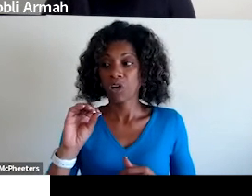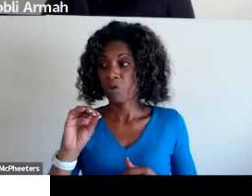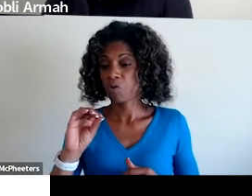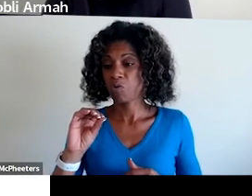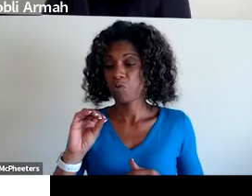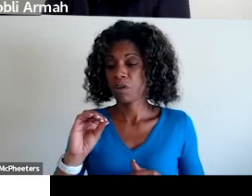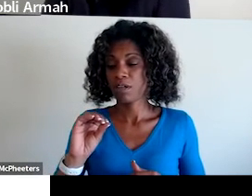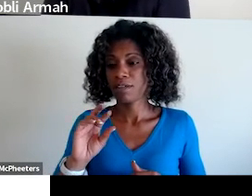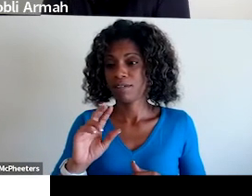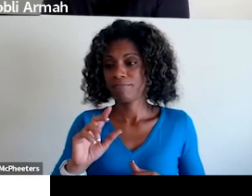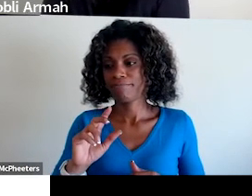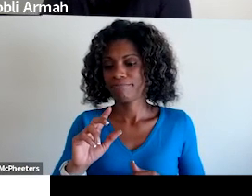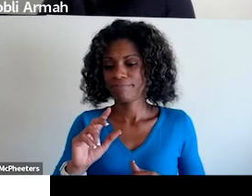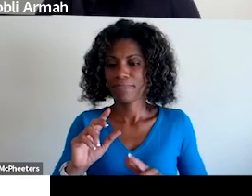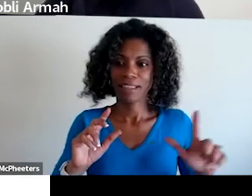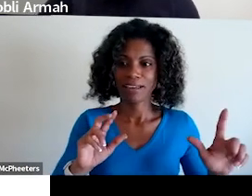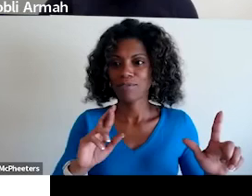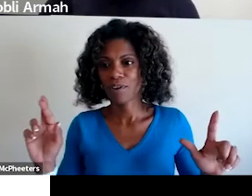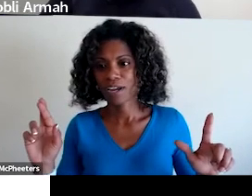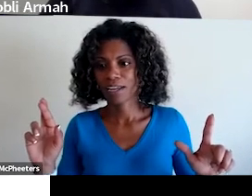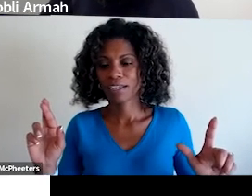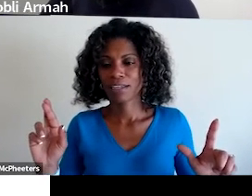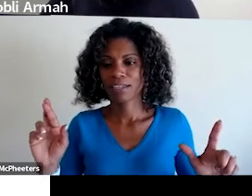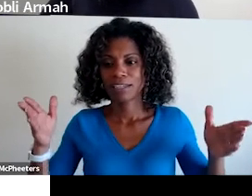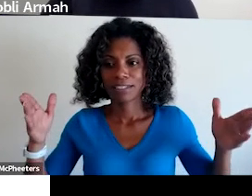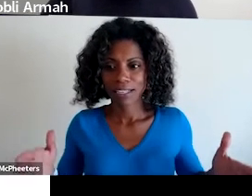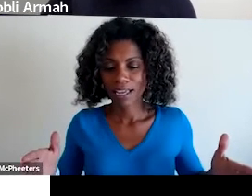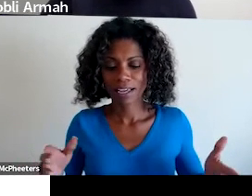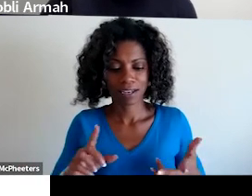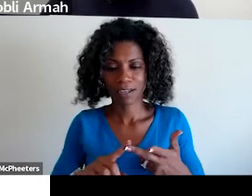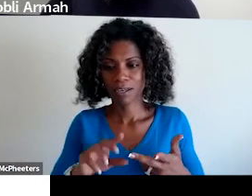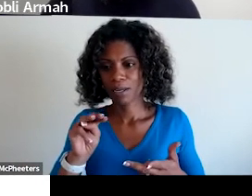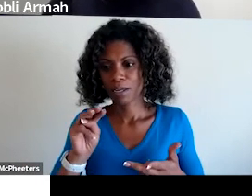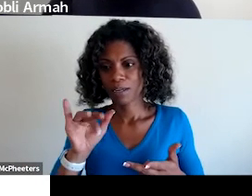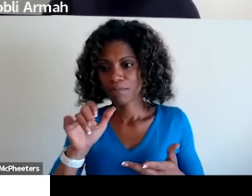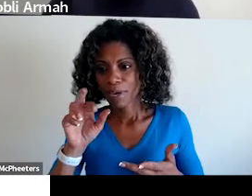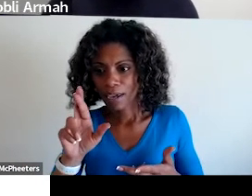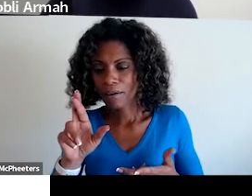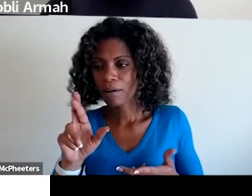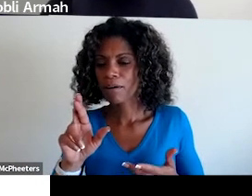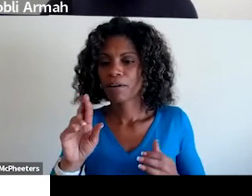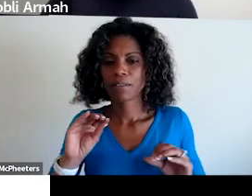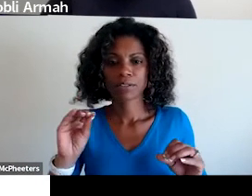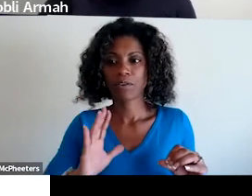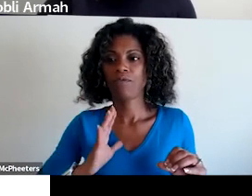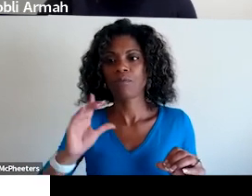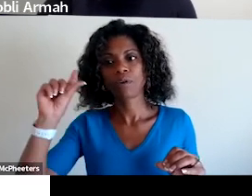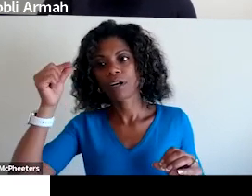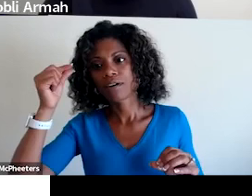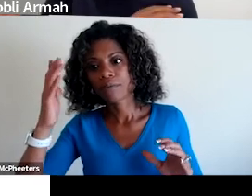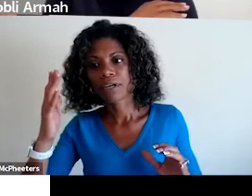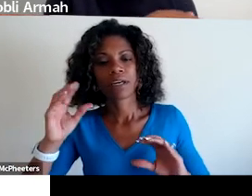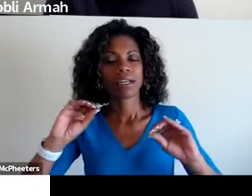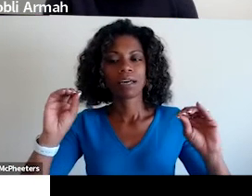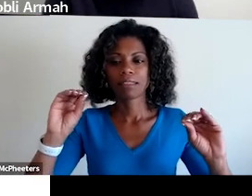causing inequity and causing harm. There's no mayor, there's no jurisdiction, there's no form of government.